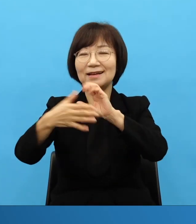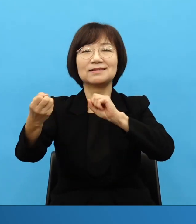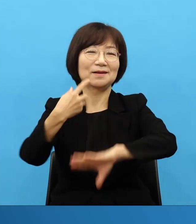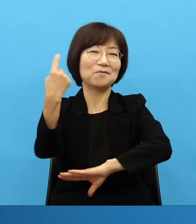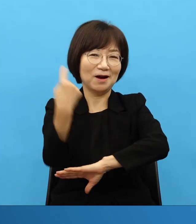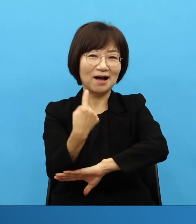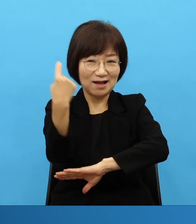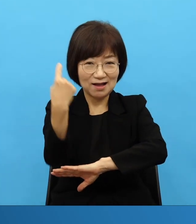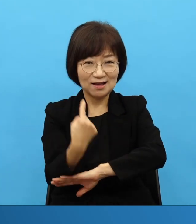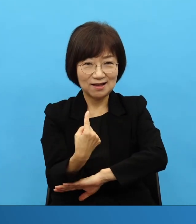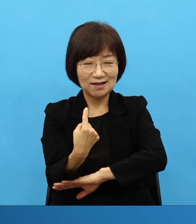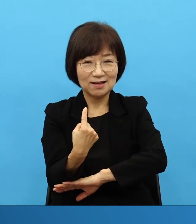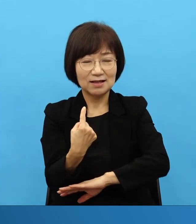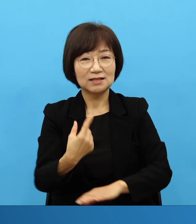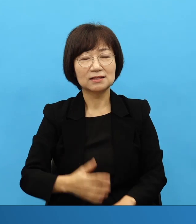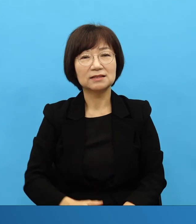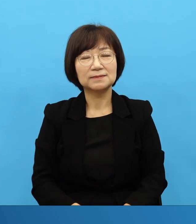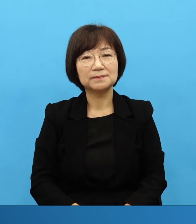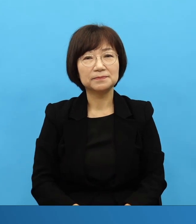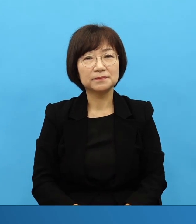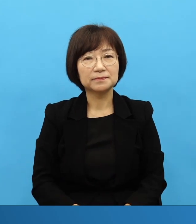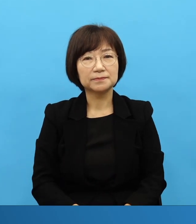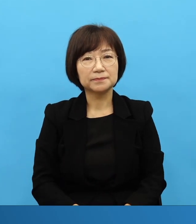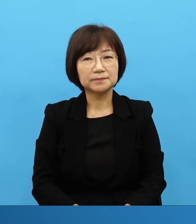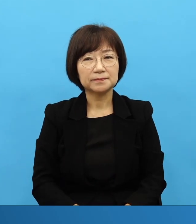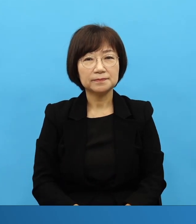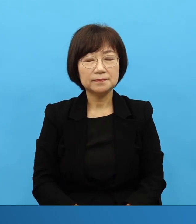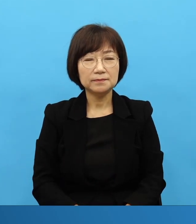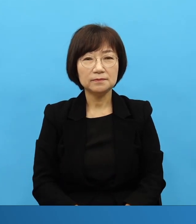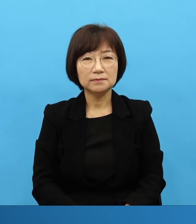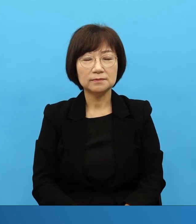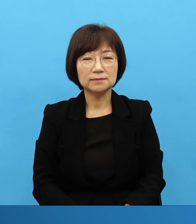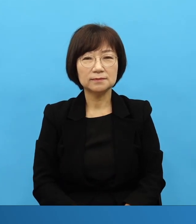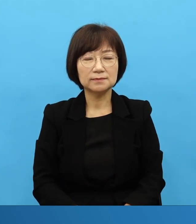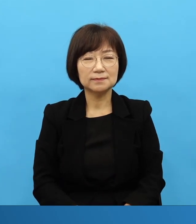that name, works will take place even now.